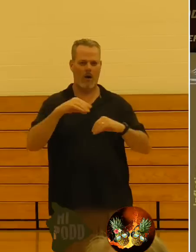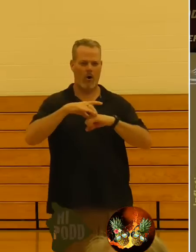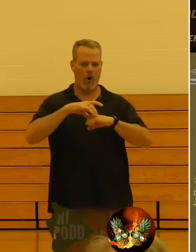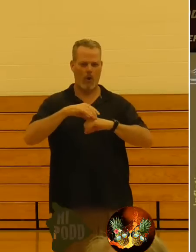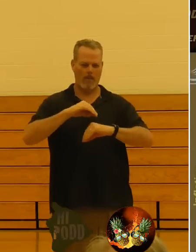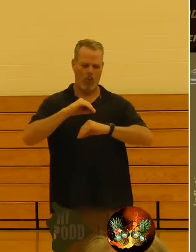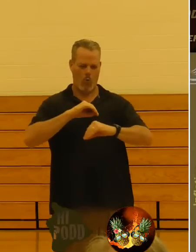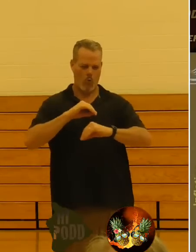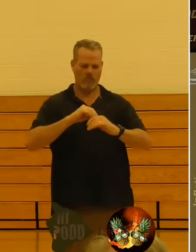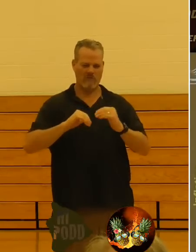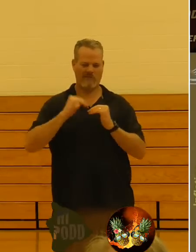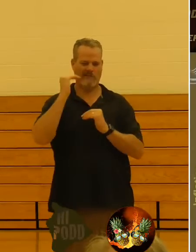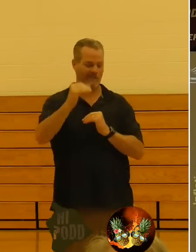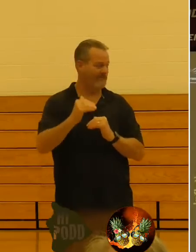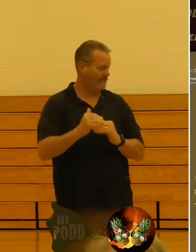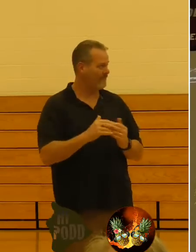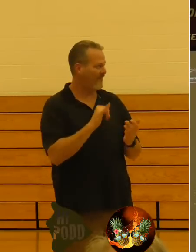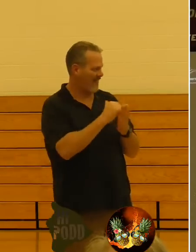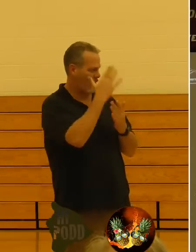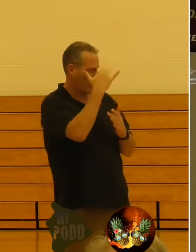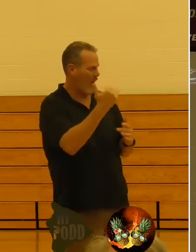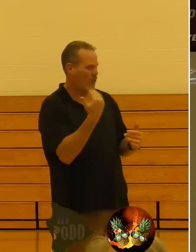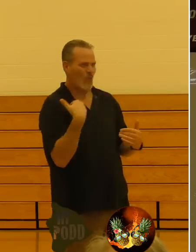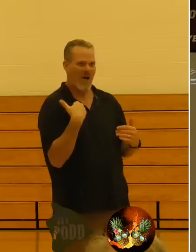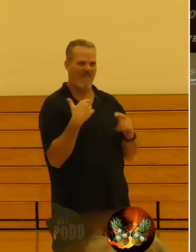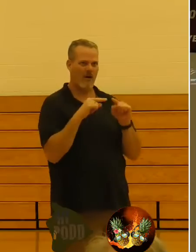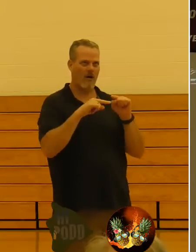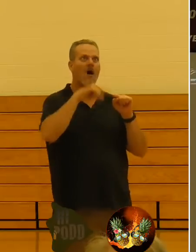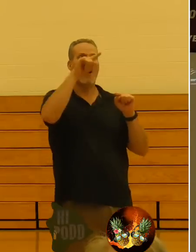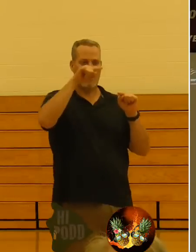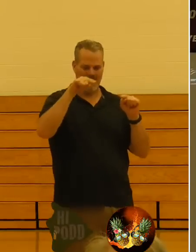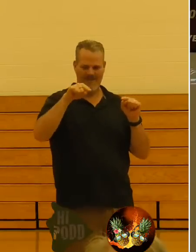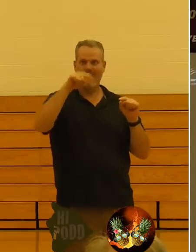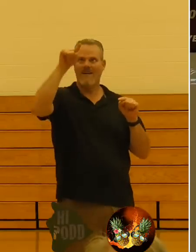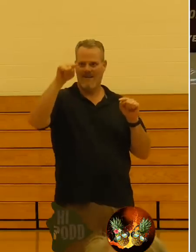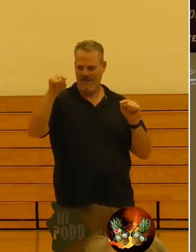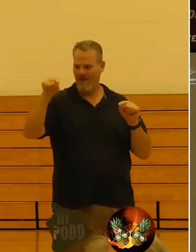points apart. And that's why you get these big peaks.